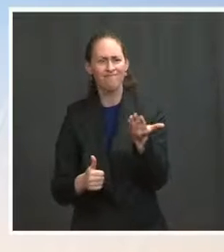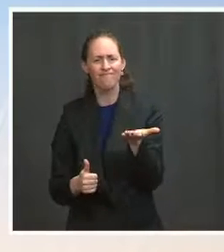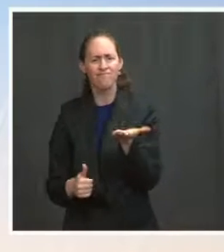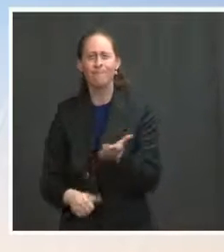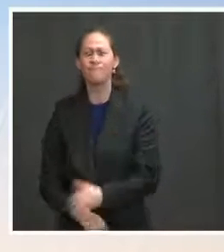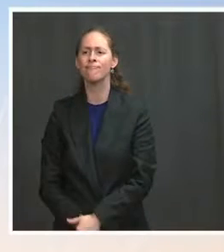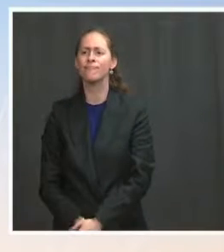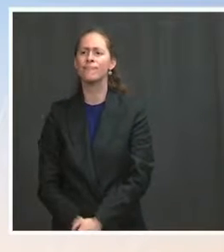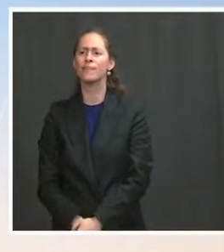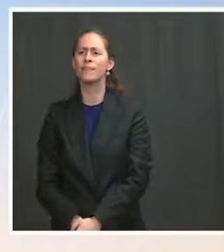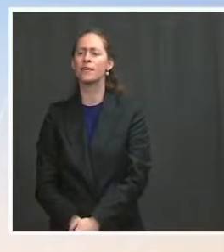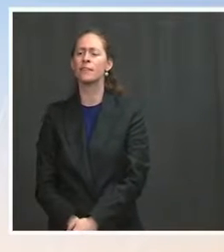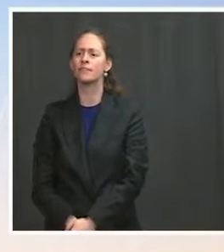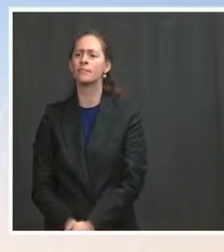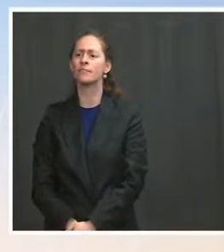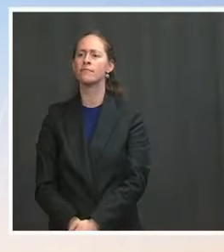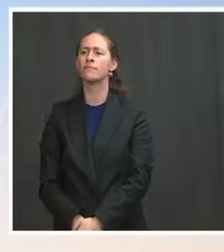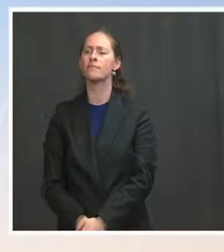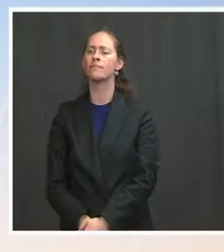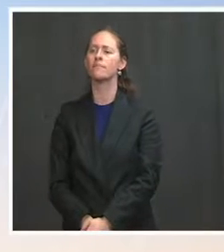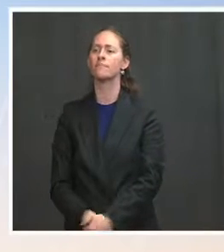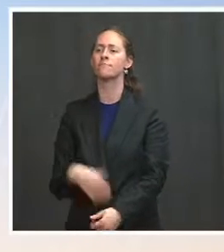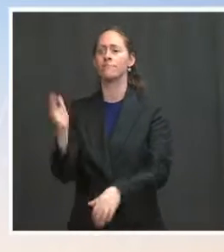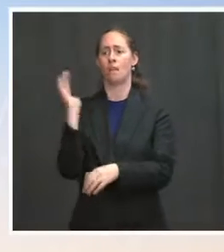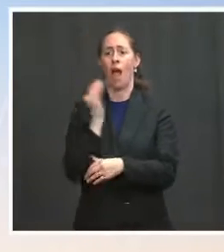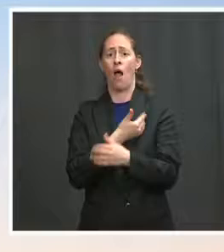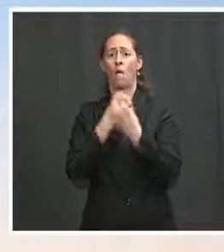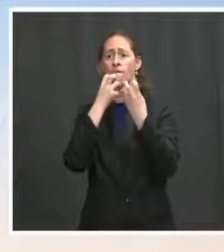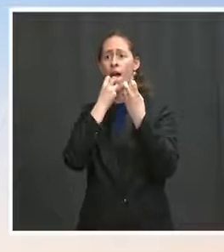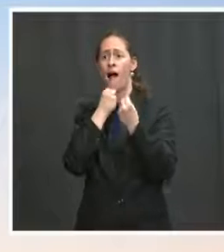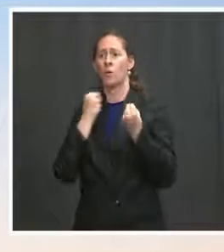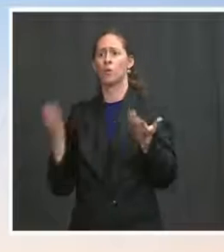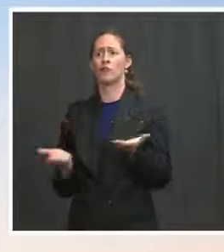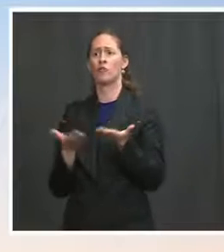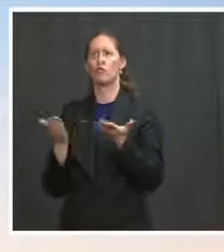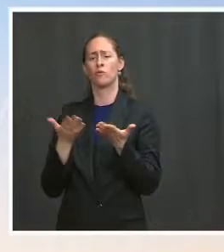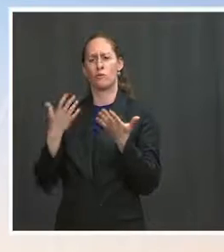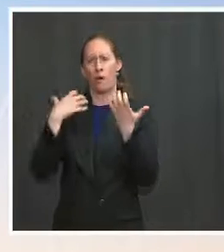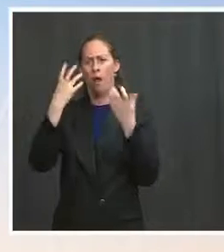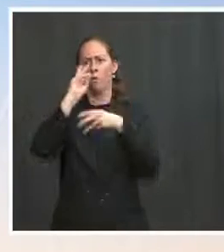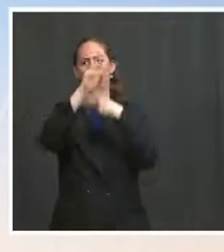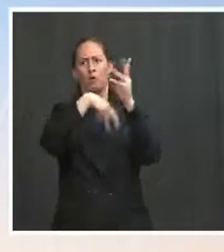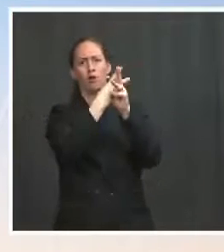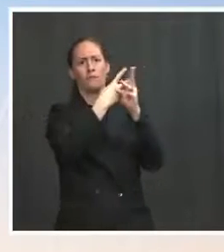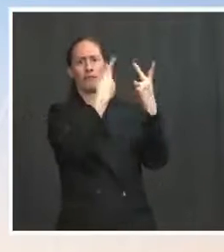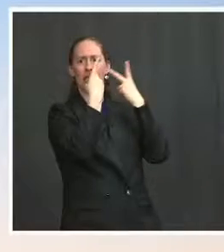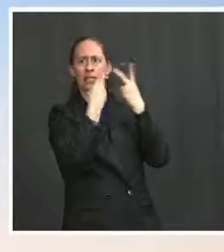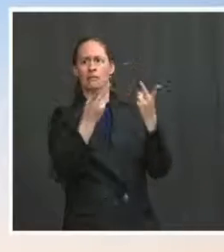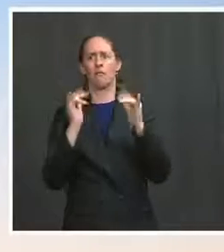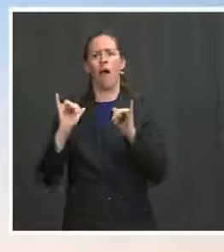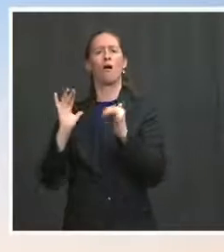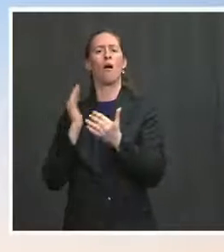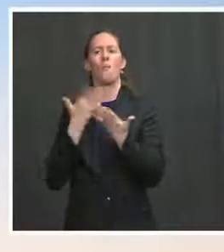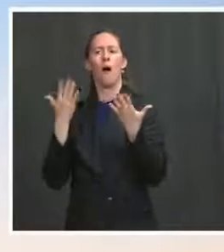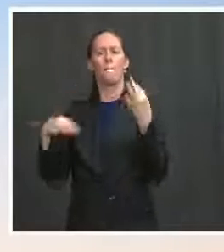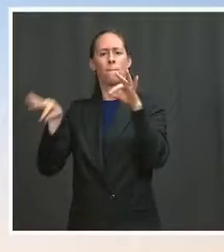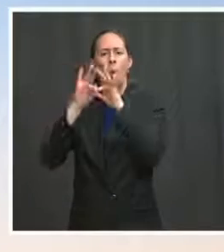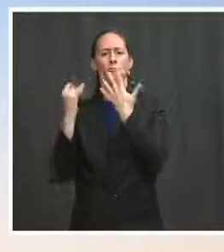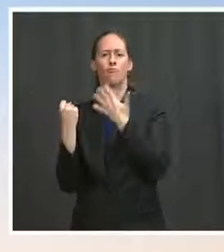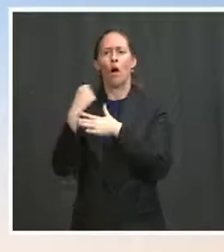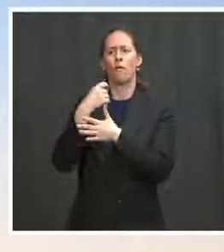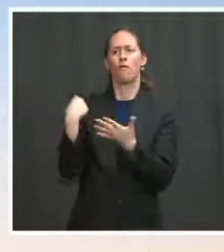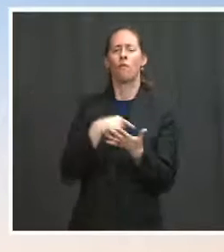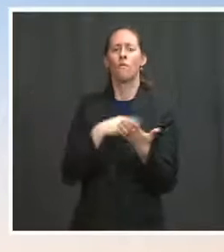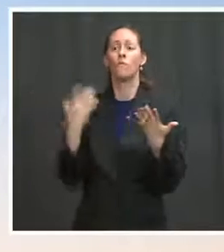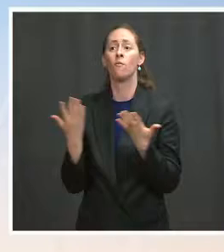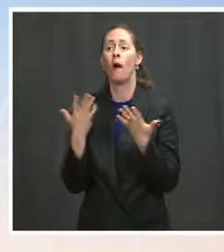United States do send an important message around the world, and sometimes we forget that. So during his remarks today, the president will outline, of course, the